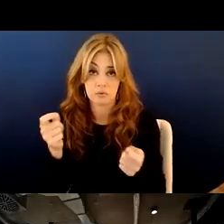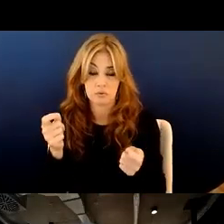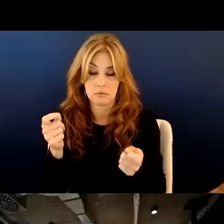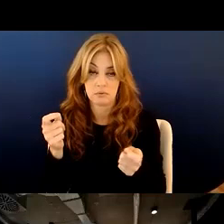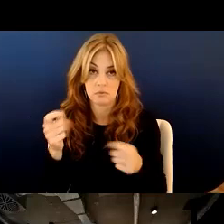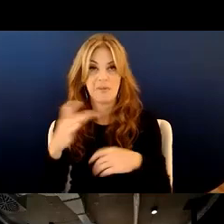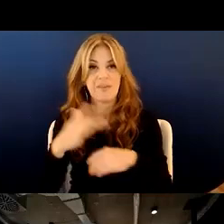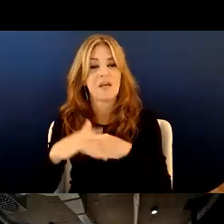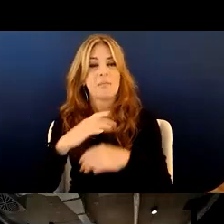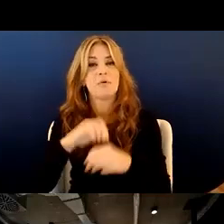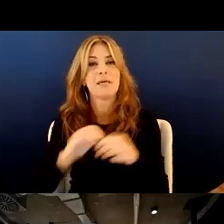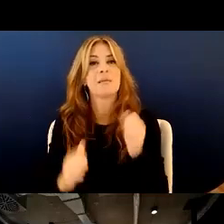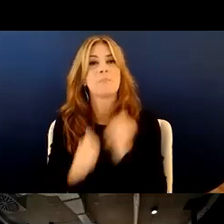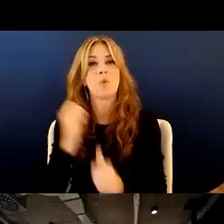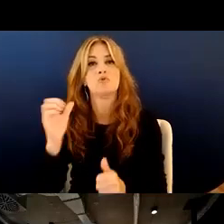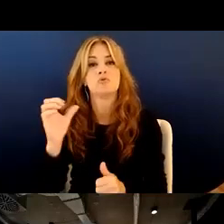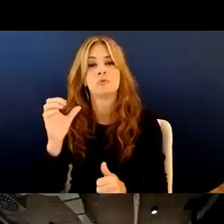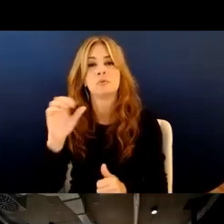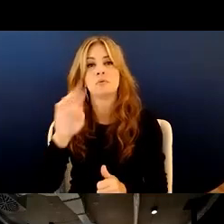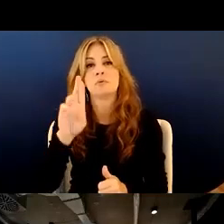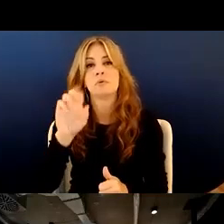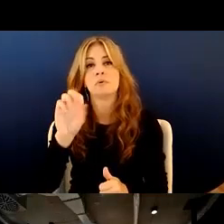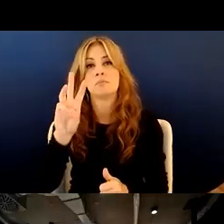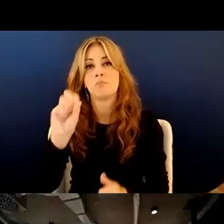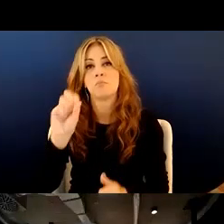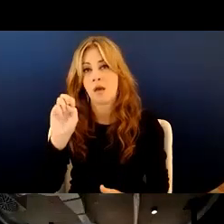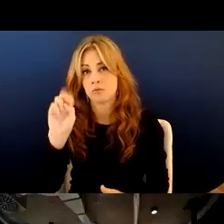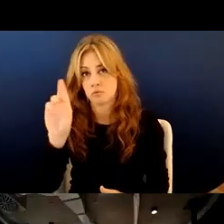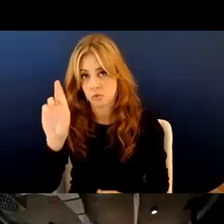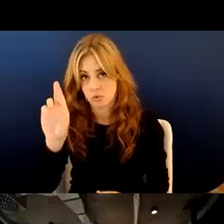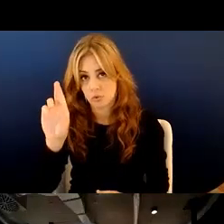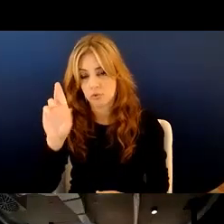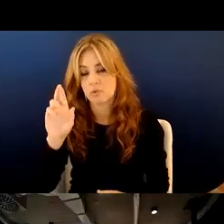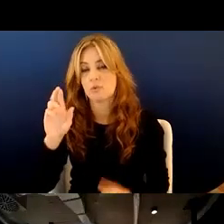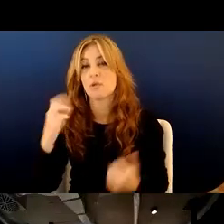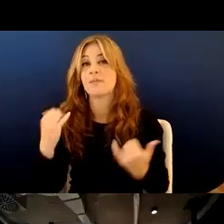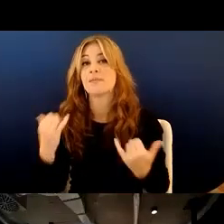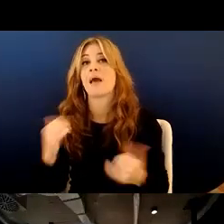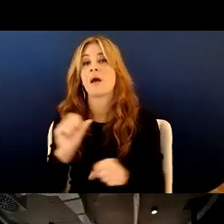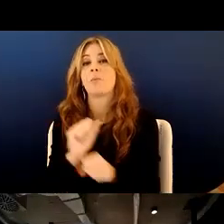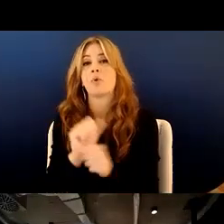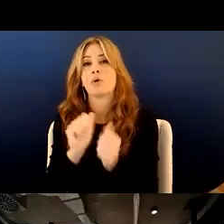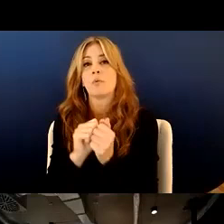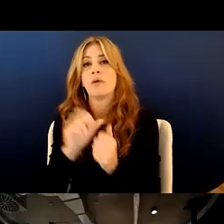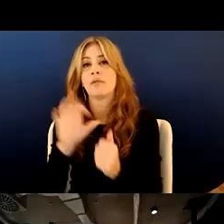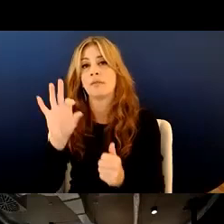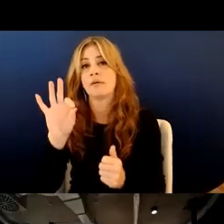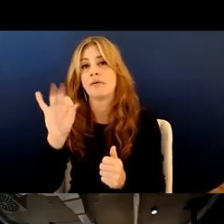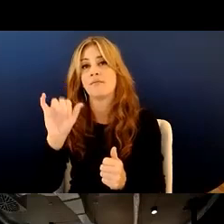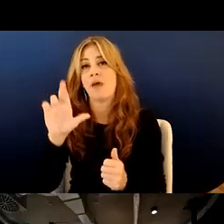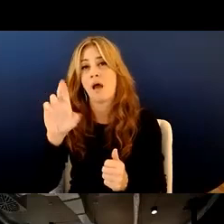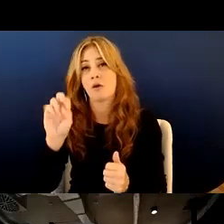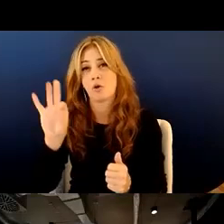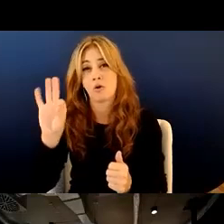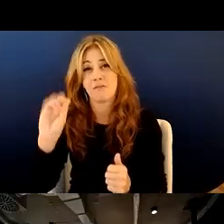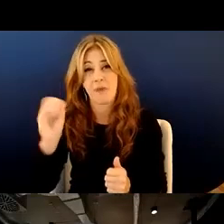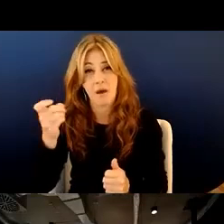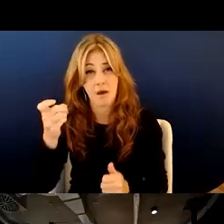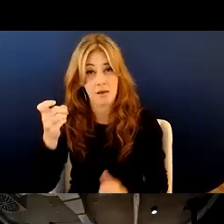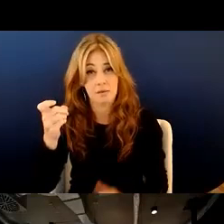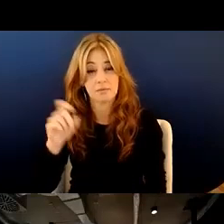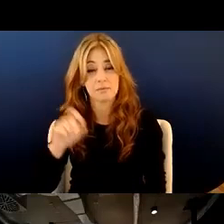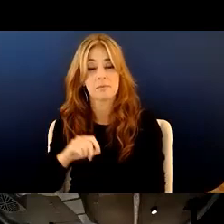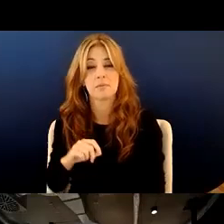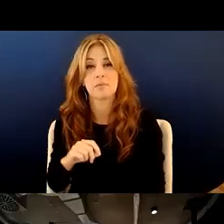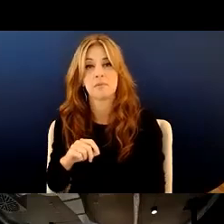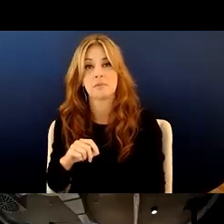in most browsers these days. I'm working right now in Firefox. If